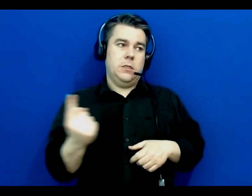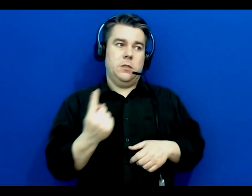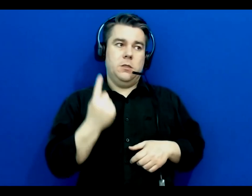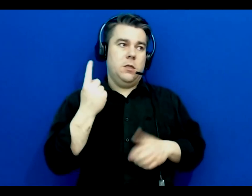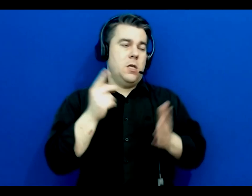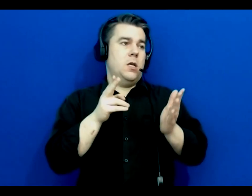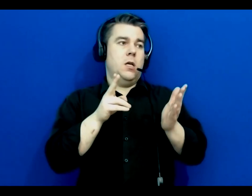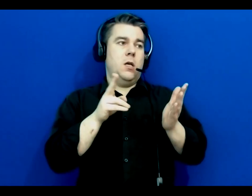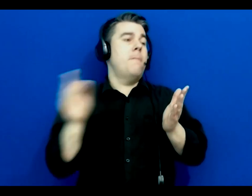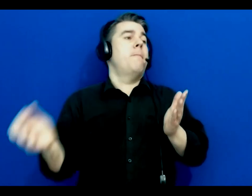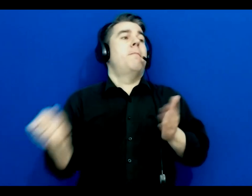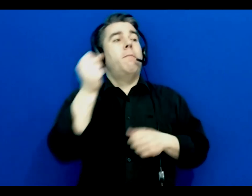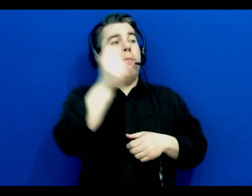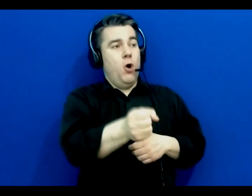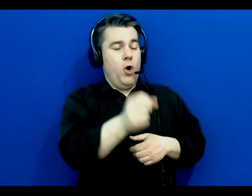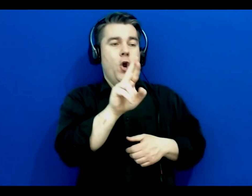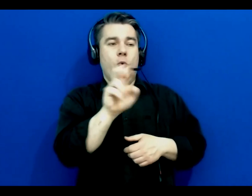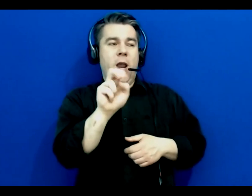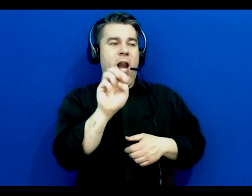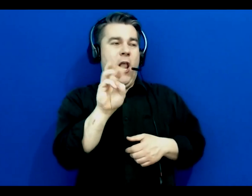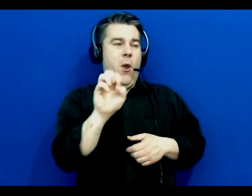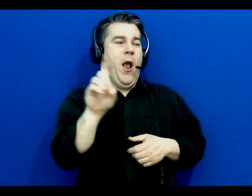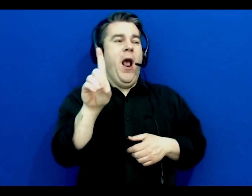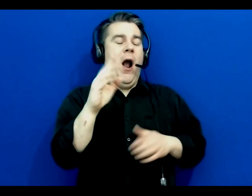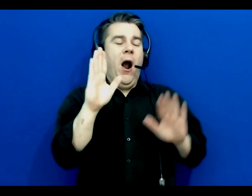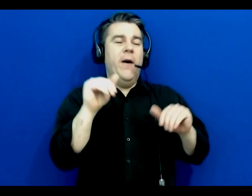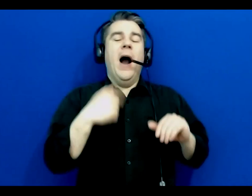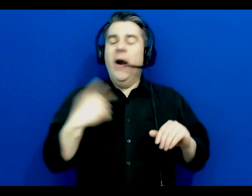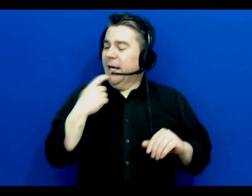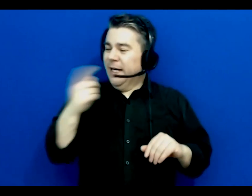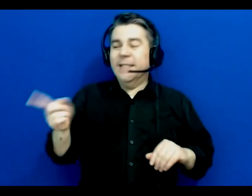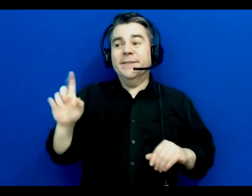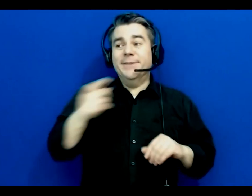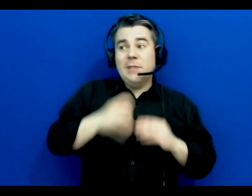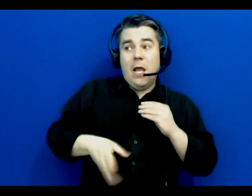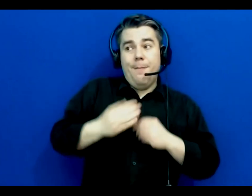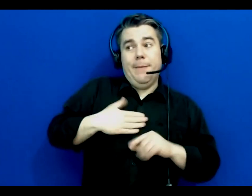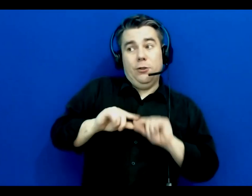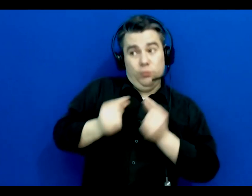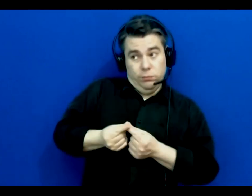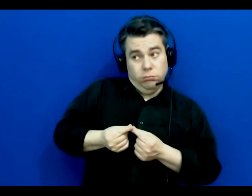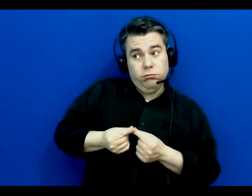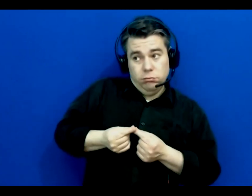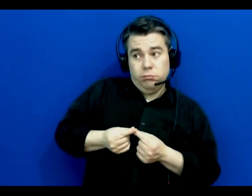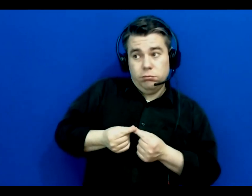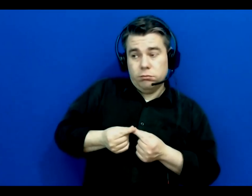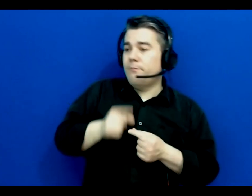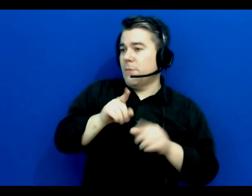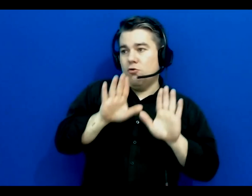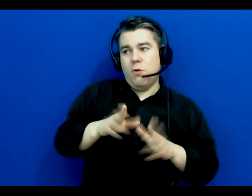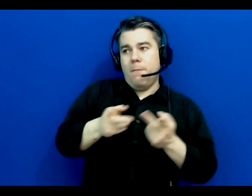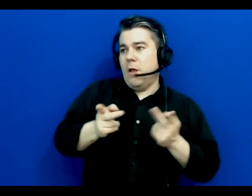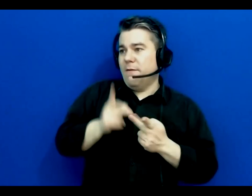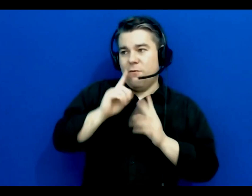sign them up, put them into Right. Renewed Hope. I always say, hey, I just added you to my group. And it's a great place to